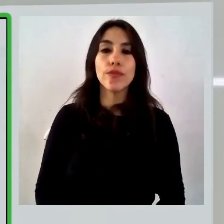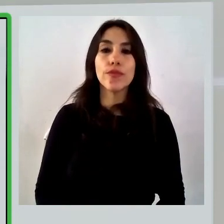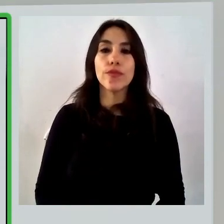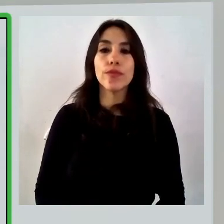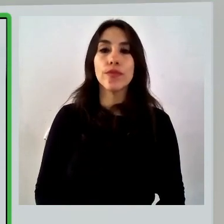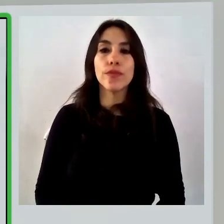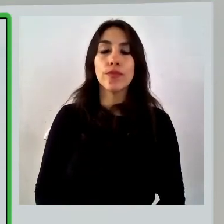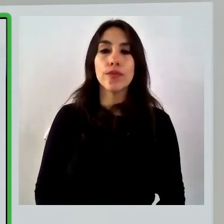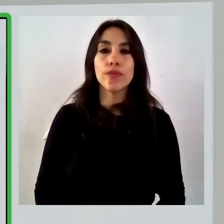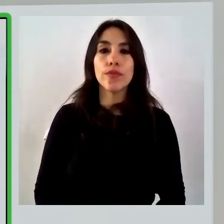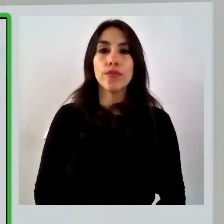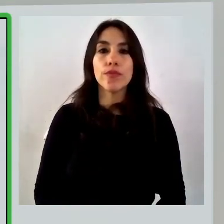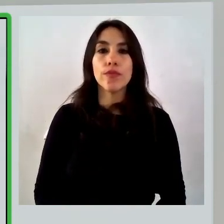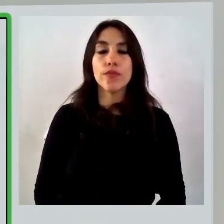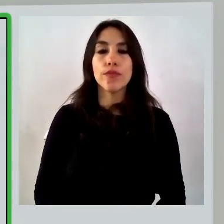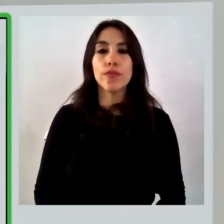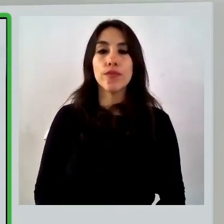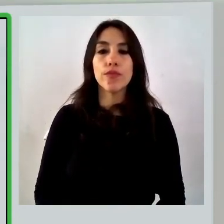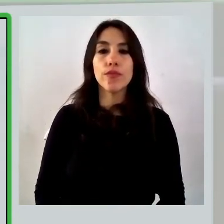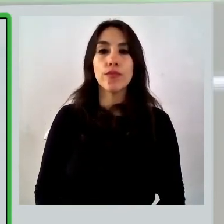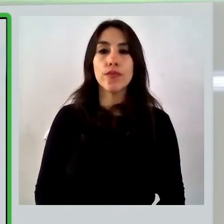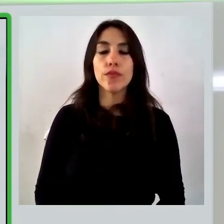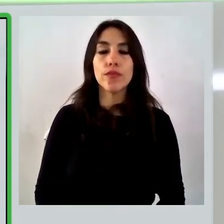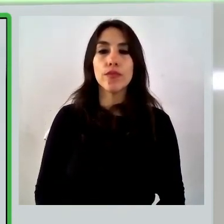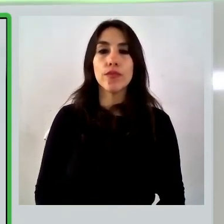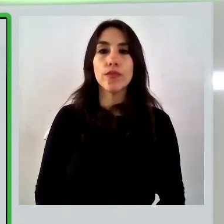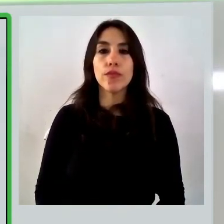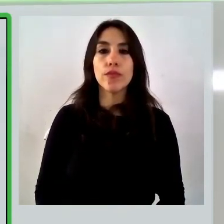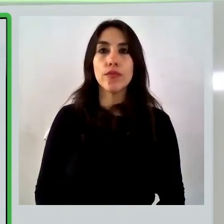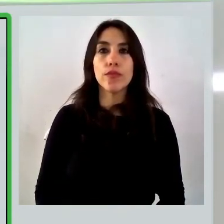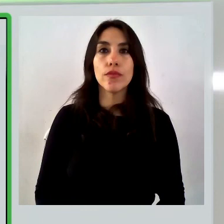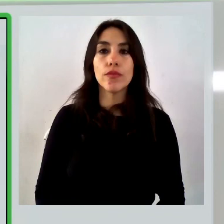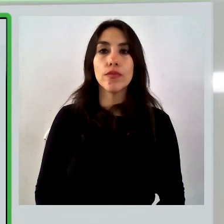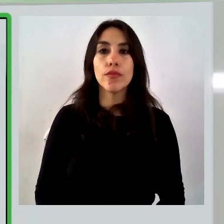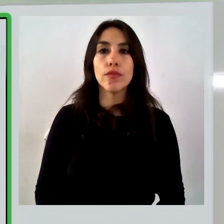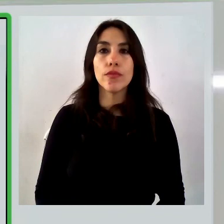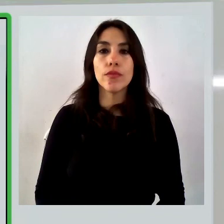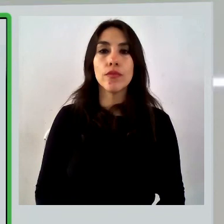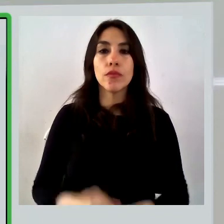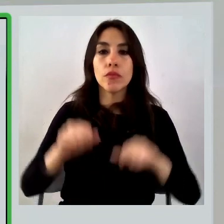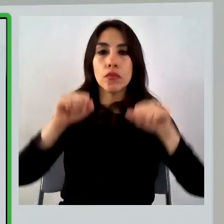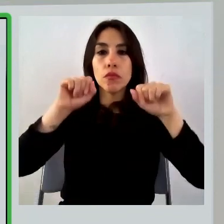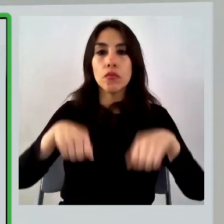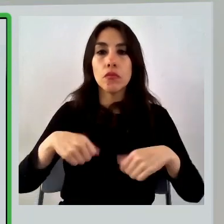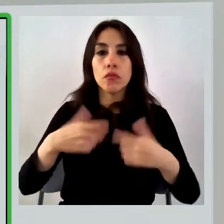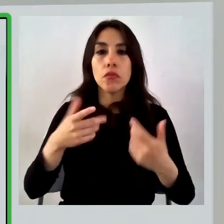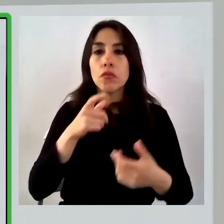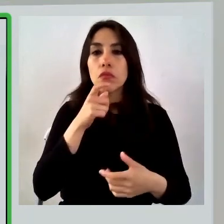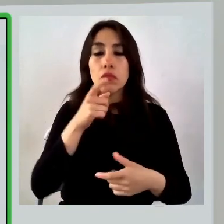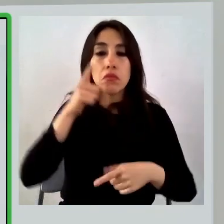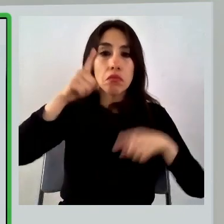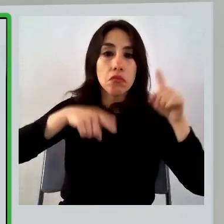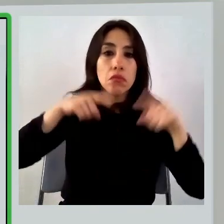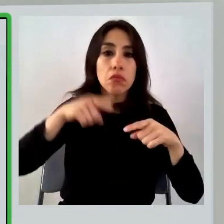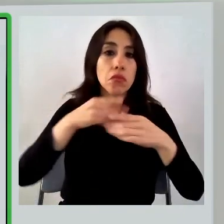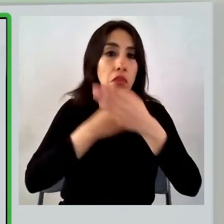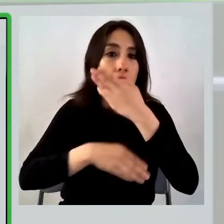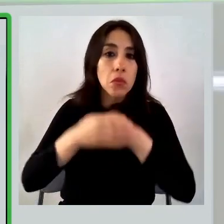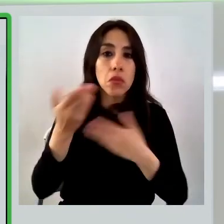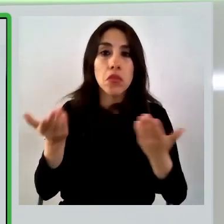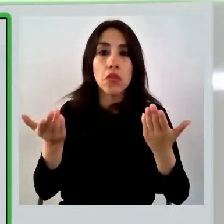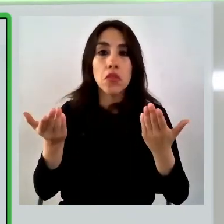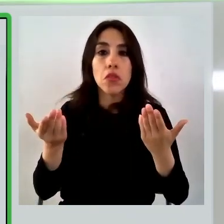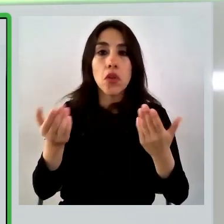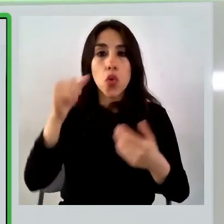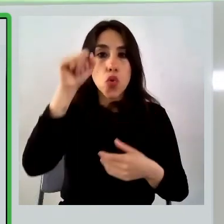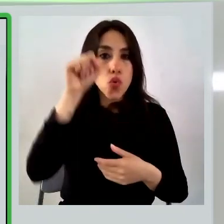twice that of those who have no disability. In Latin America, the employment rate hovers between 10